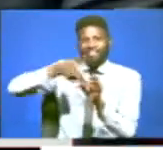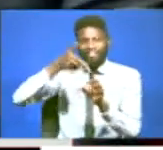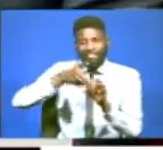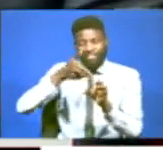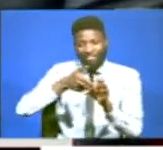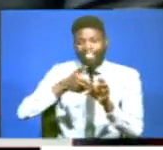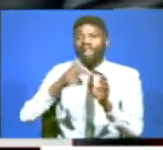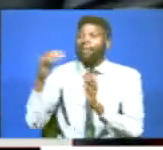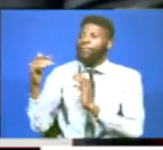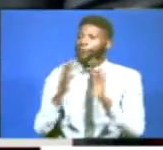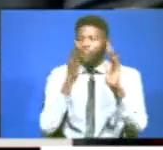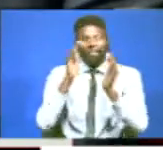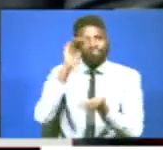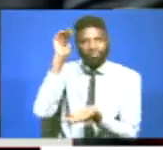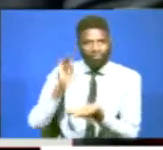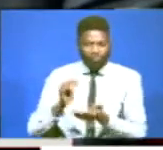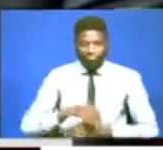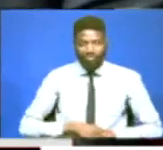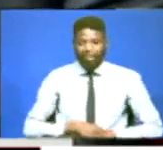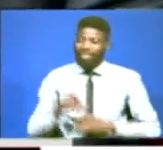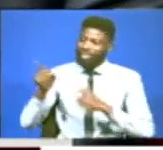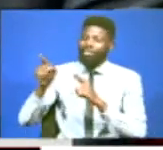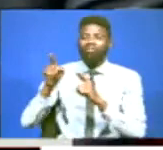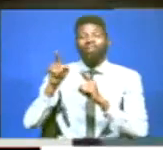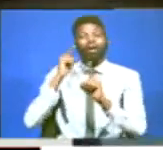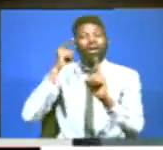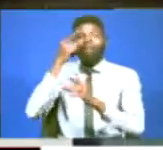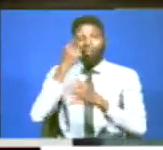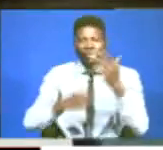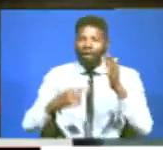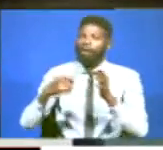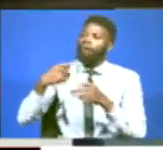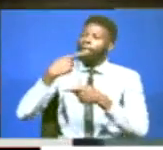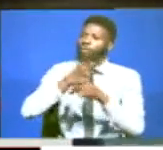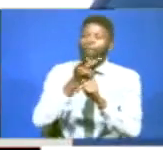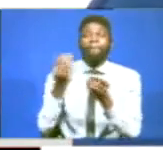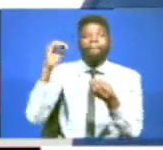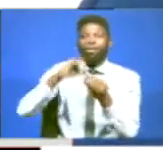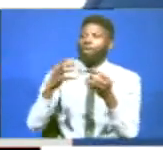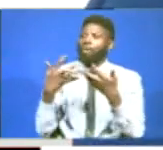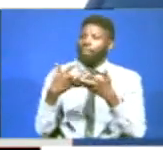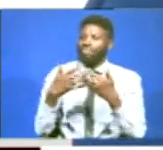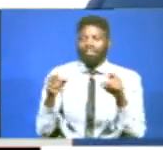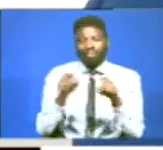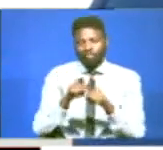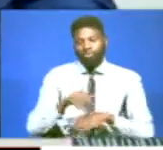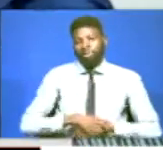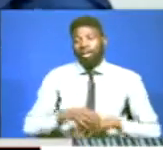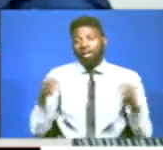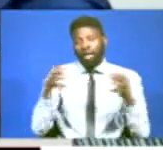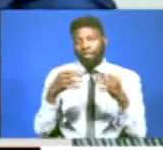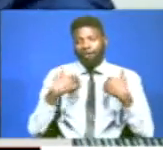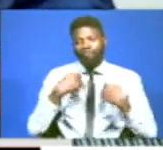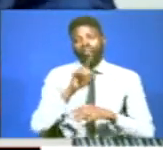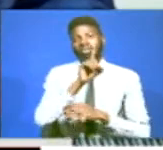existing power plants and improve them to produce more from the same machines. The company reported a 157% profit rise